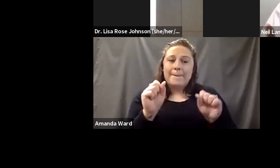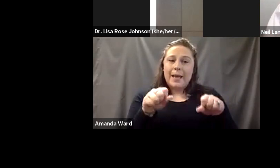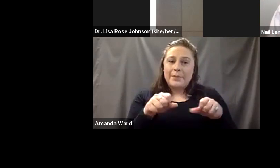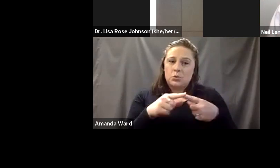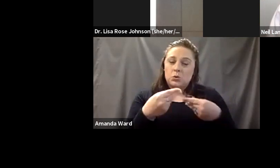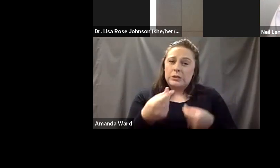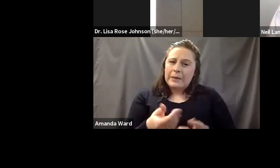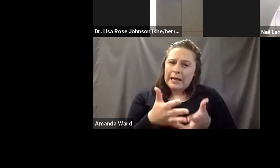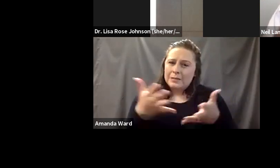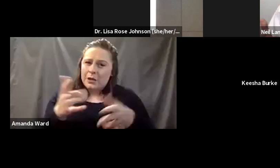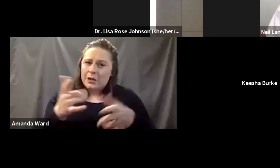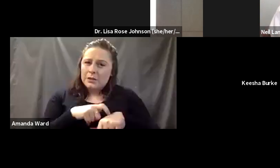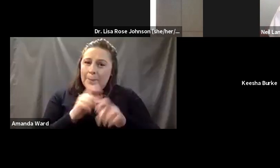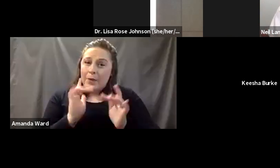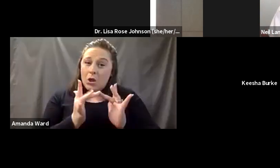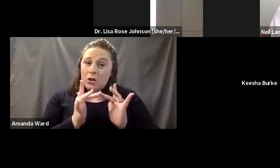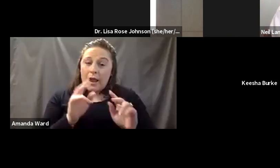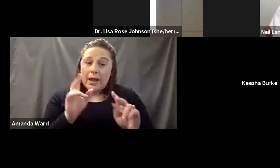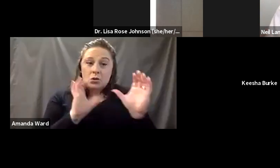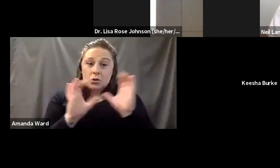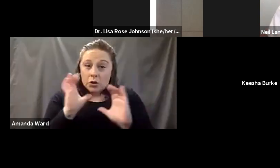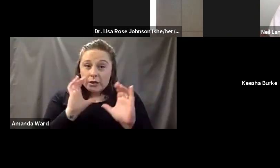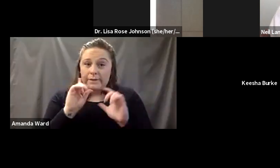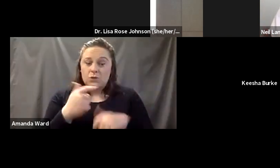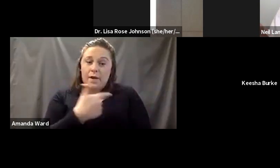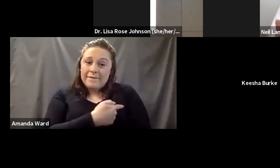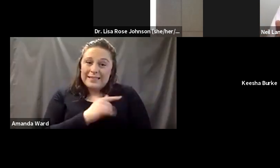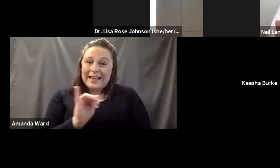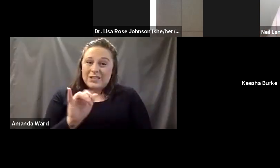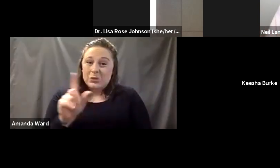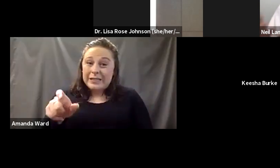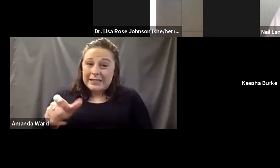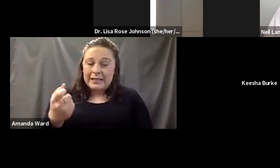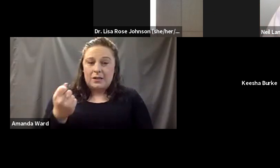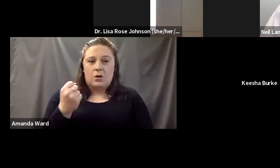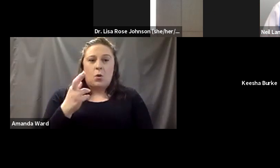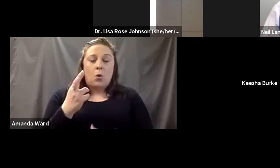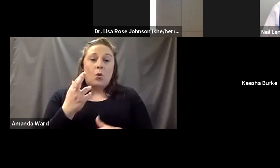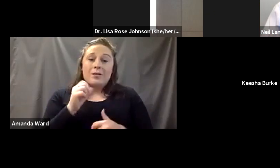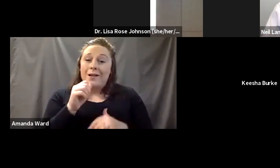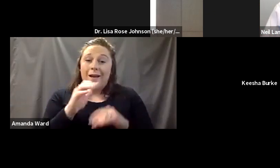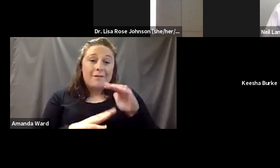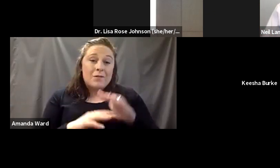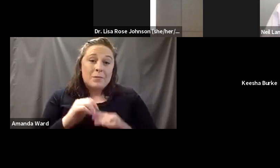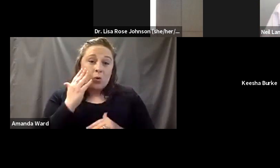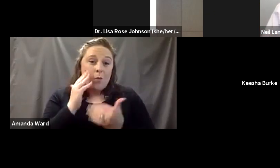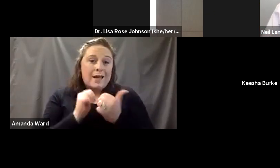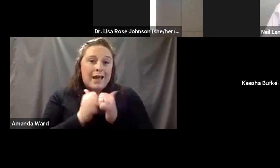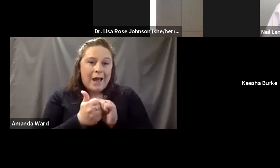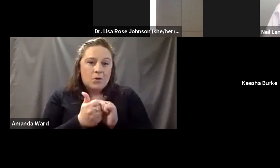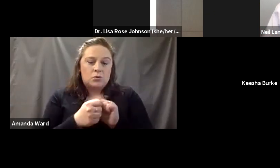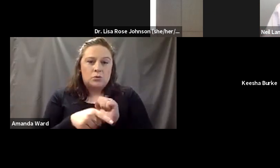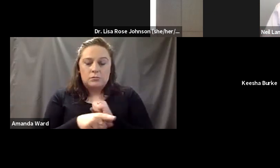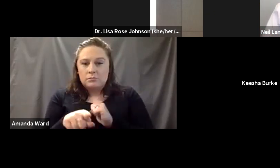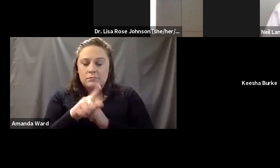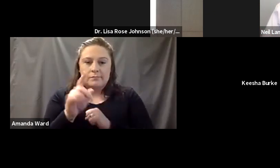spend as much time online looking for vaccine as you need, or they may not be comfortable knowing how to navigate their way